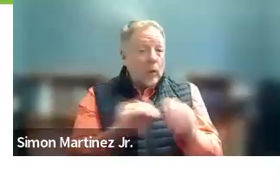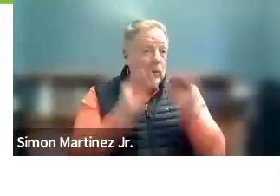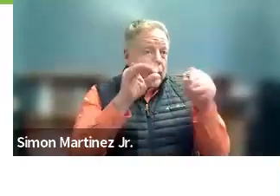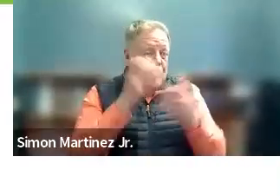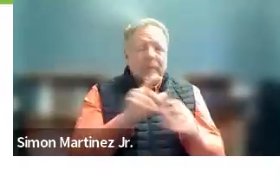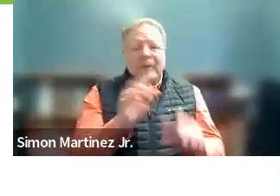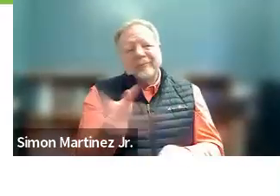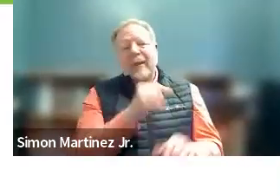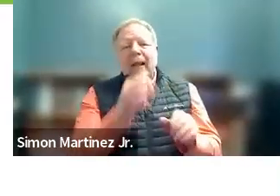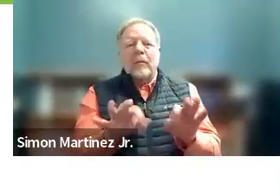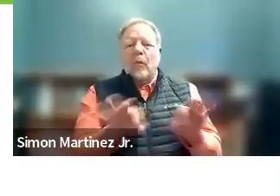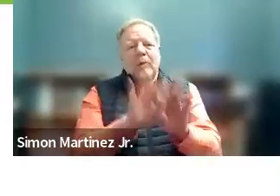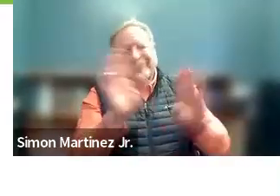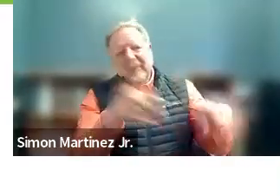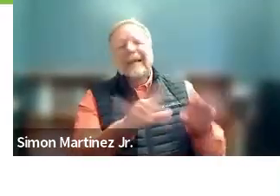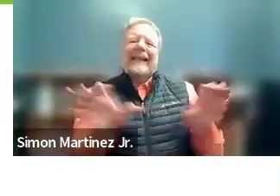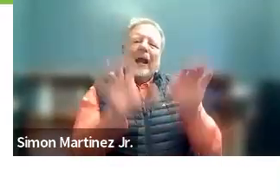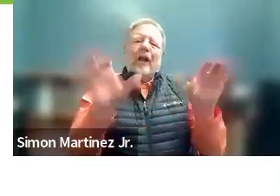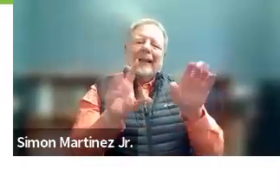something as decorative.